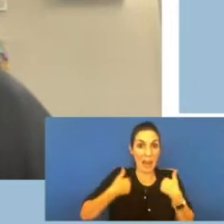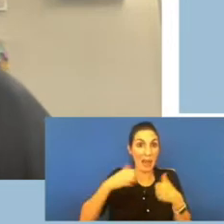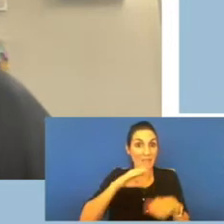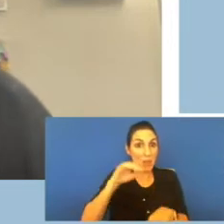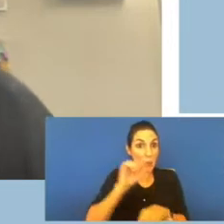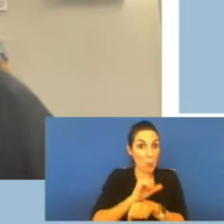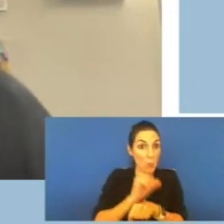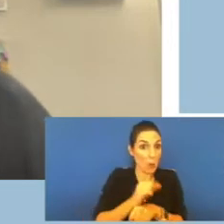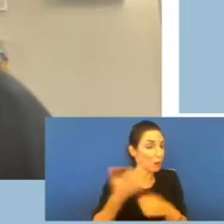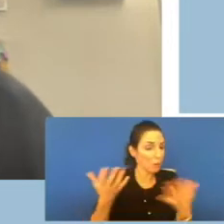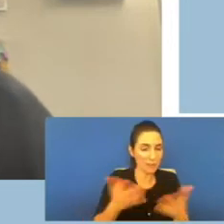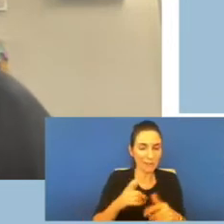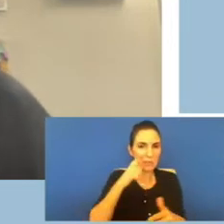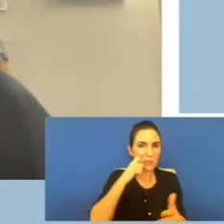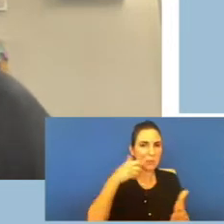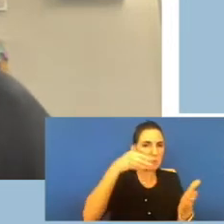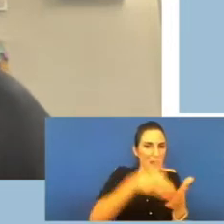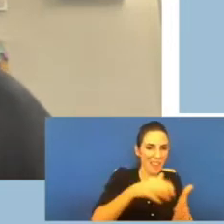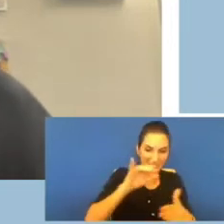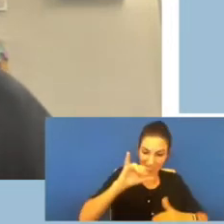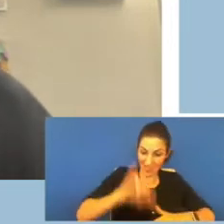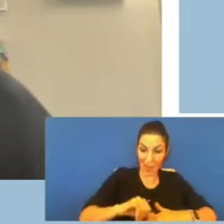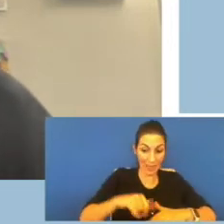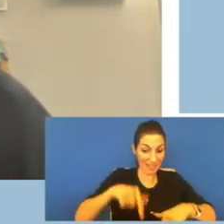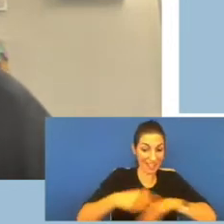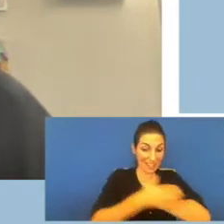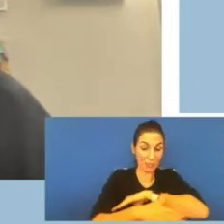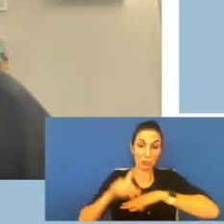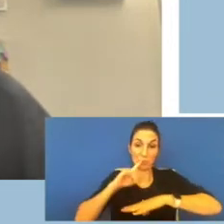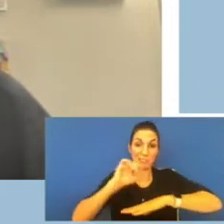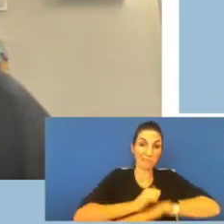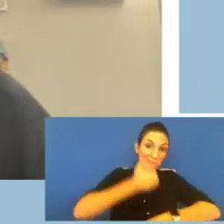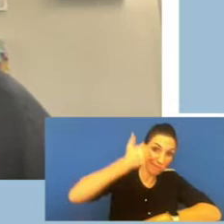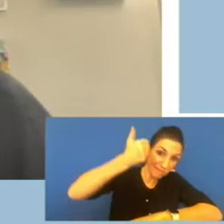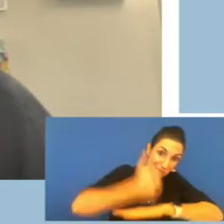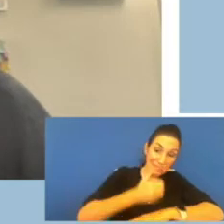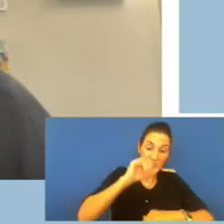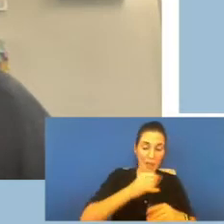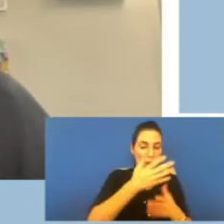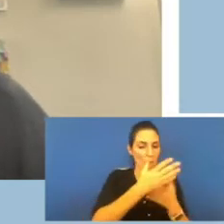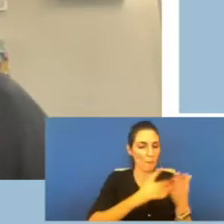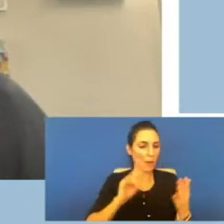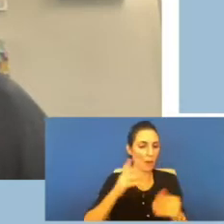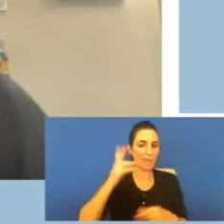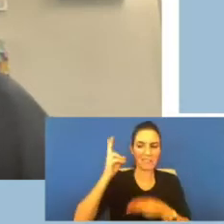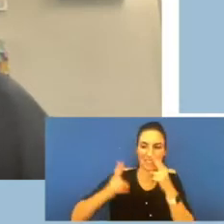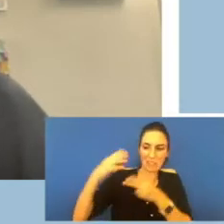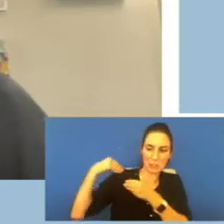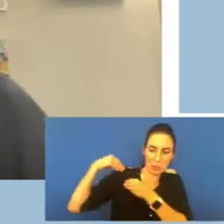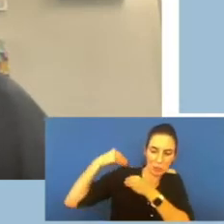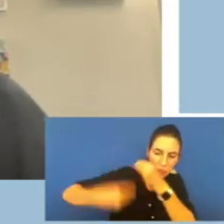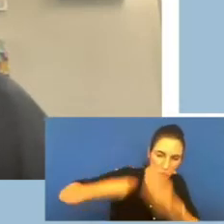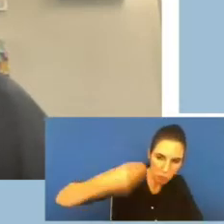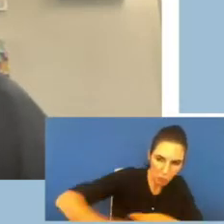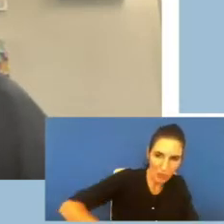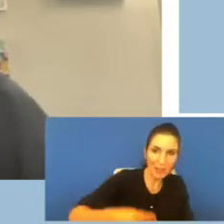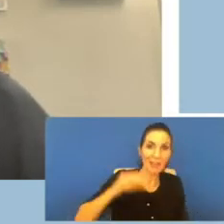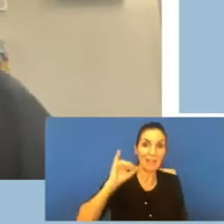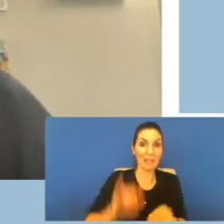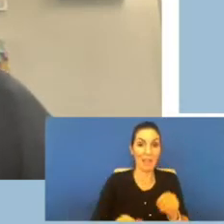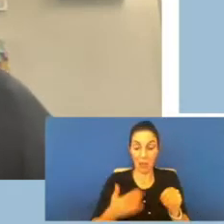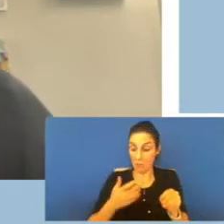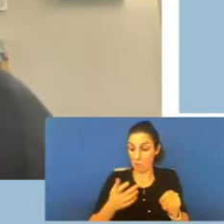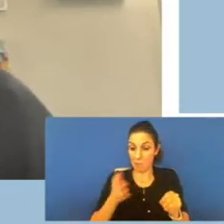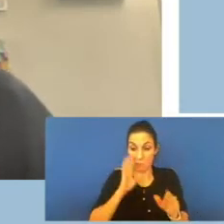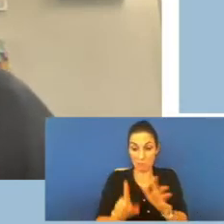racism is what this country was founded on. It's woven into the very fabric of our history. So ultimately, it shows up in my everyday life as